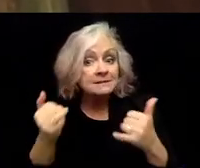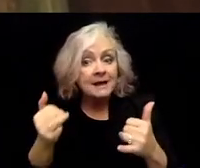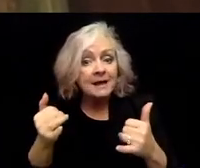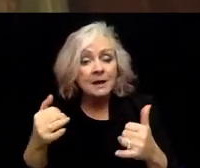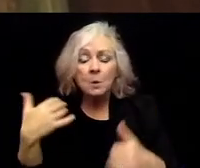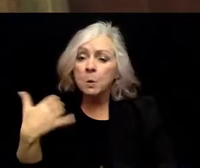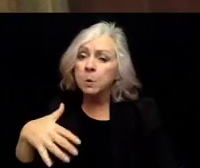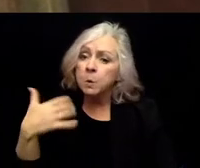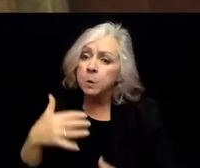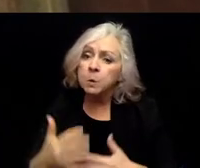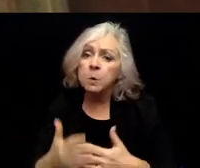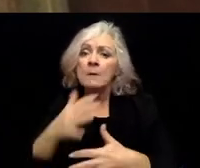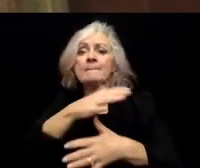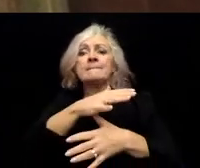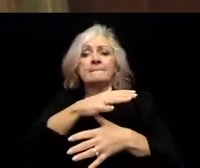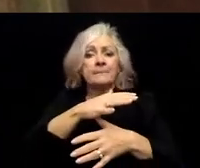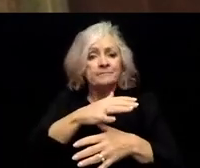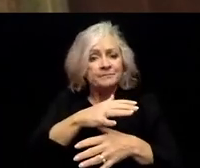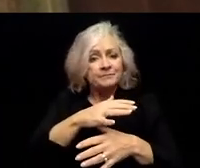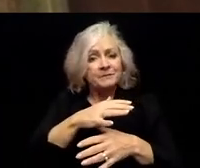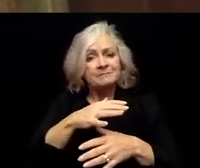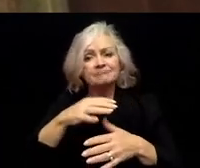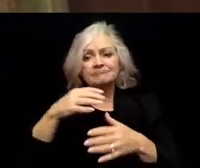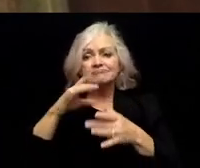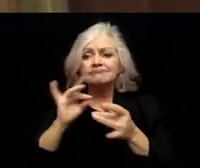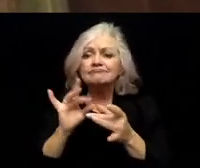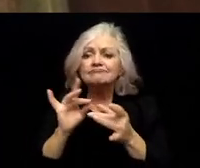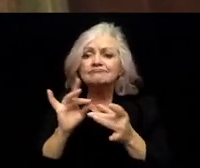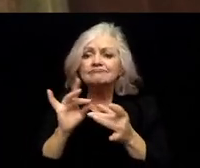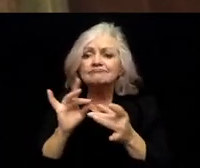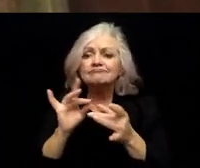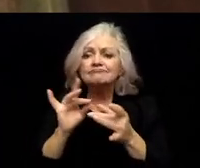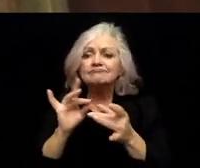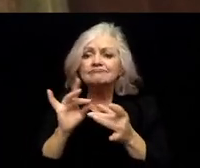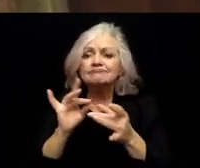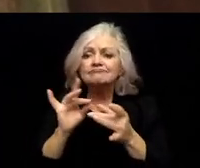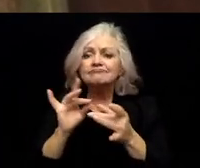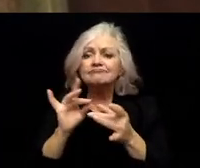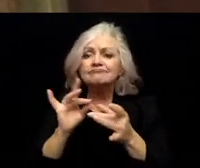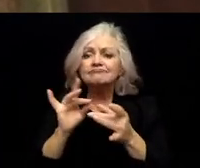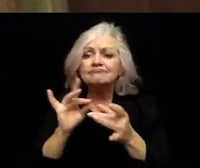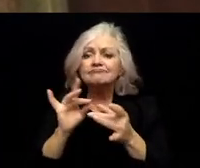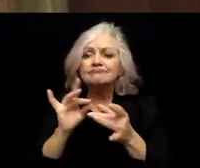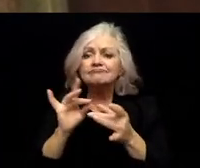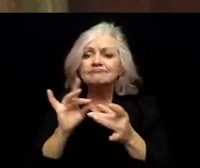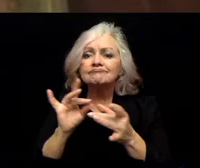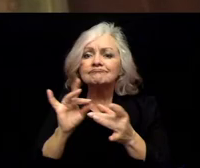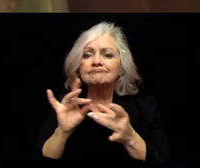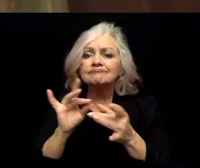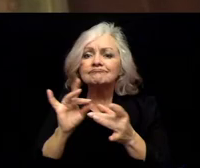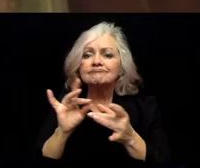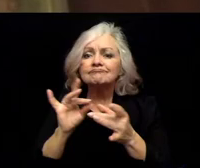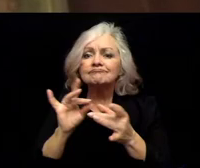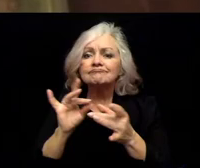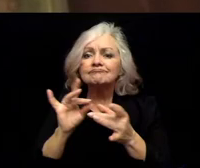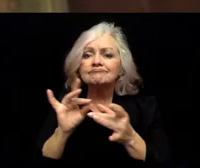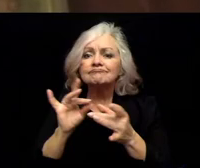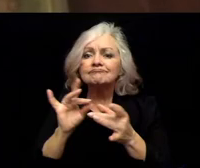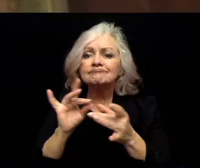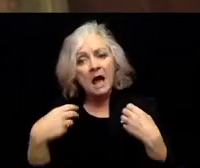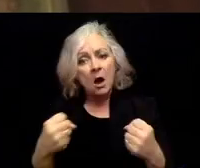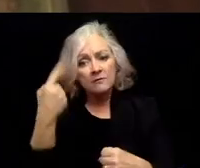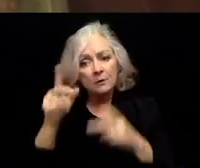ones that are out there talking about the access to quality healthcare for people with intellectual disabilities. This is an issue that has been ignored for many